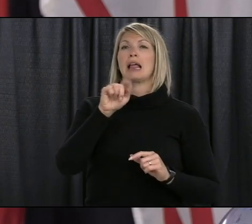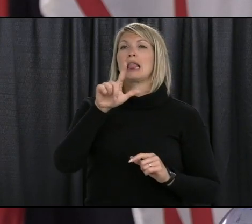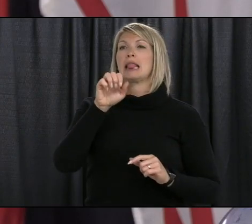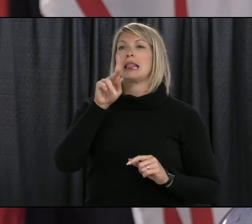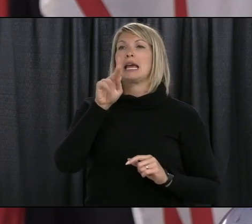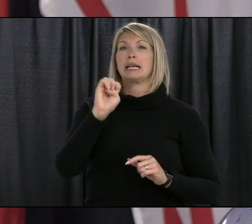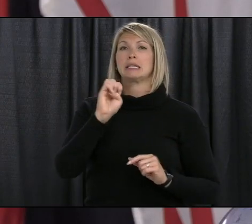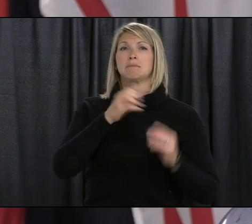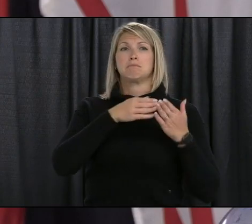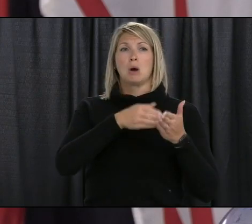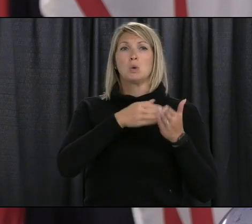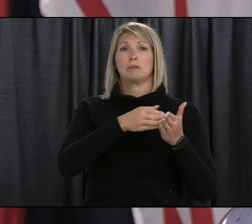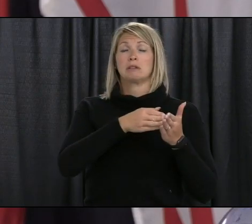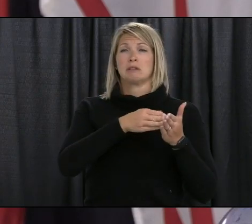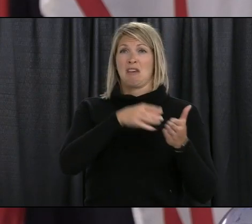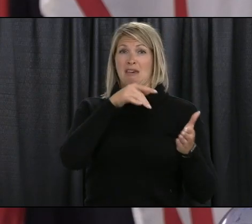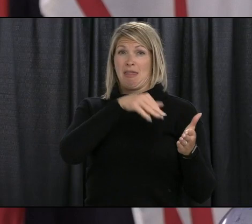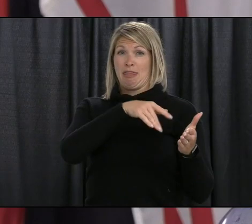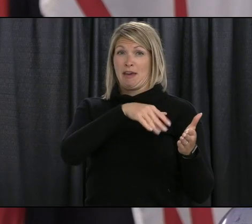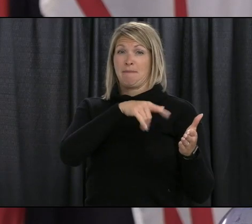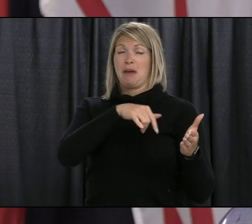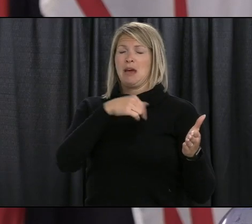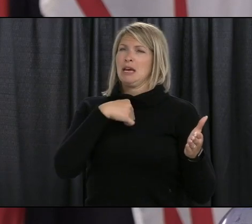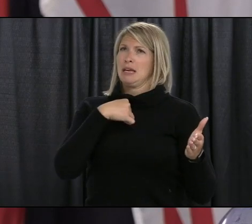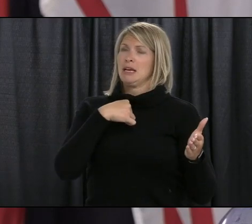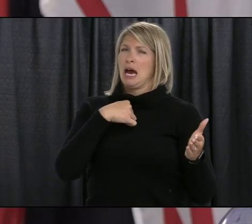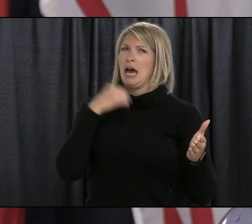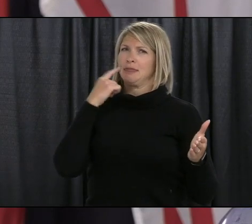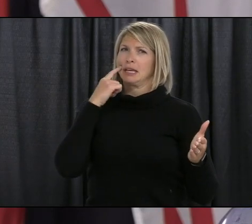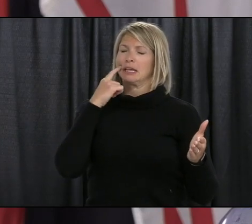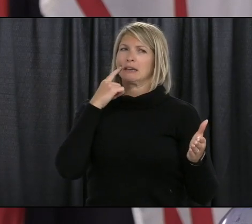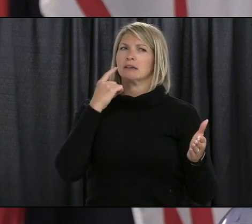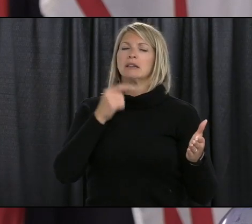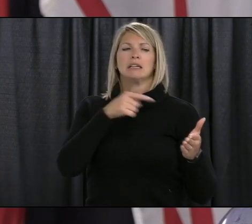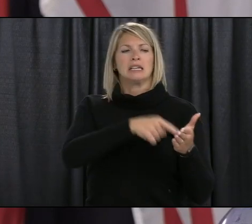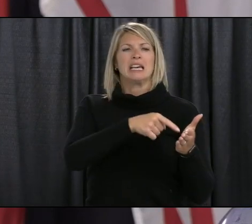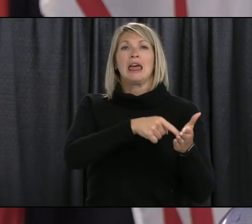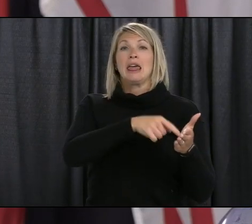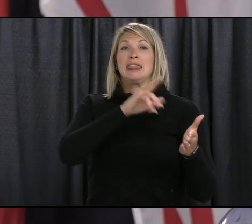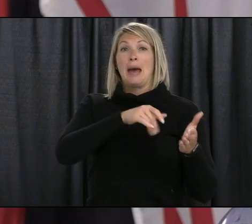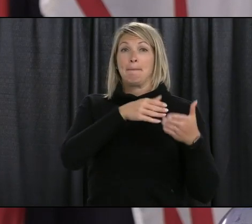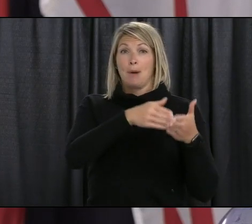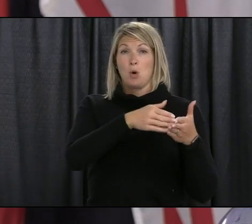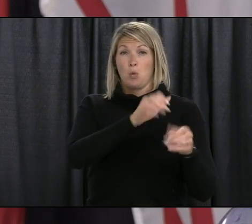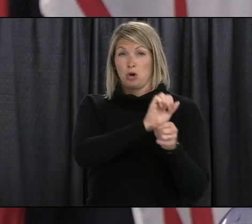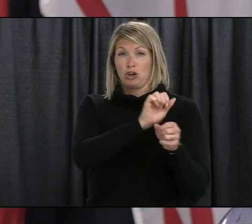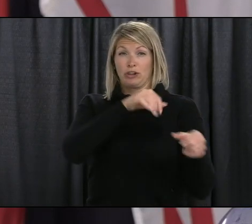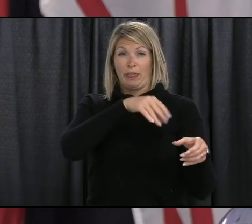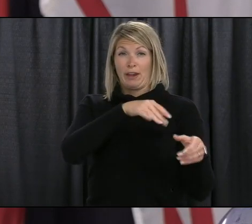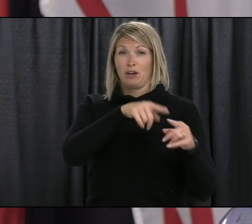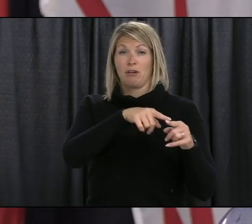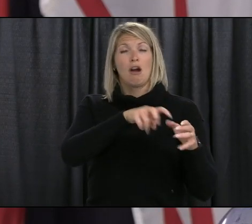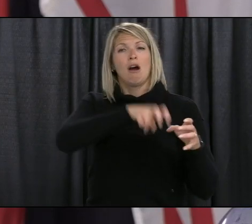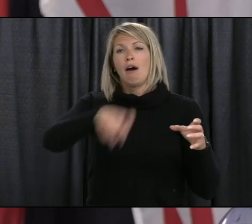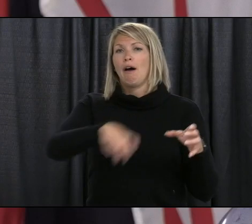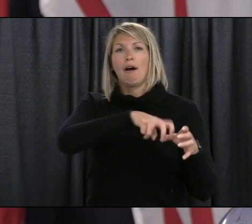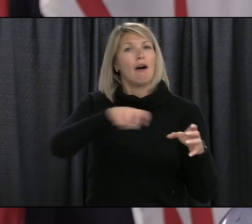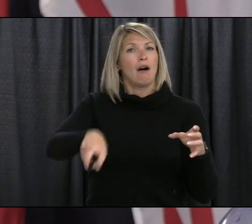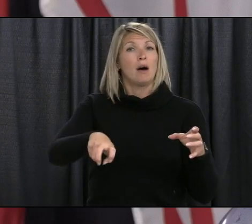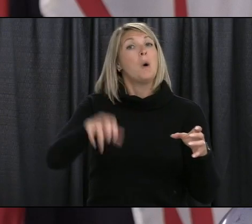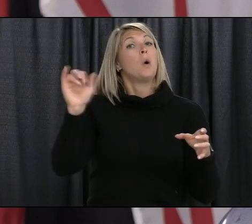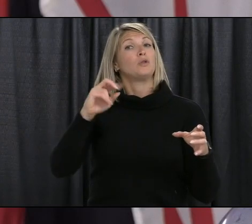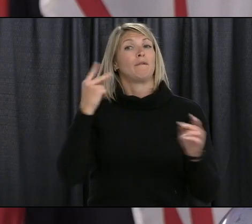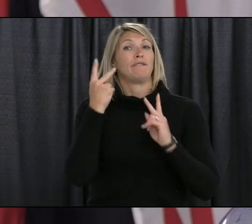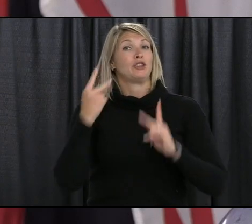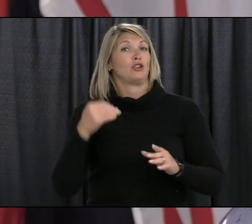called a closed vessel. So that's a vessel whose crew do not leave the ship and who do not have anybody visiting the